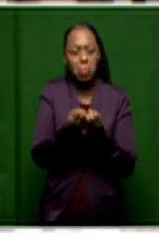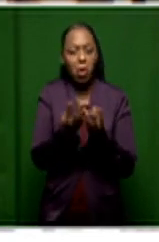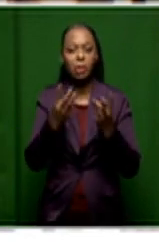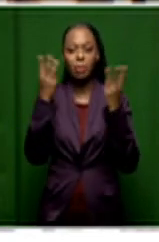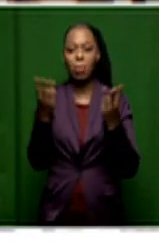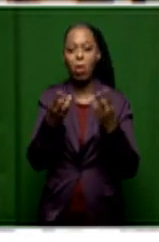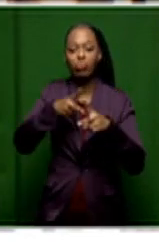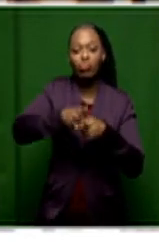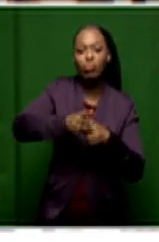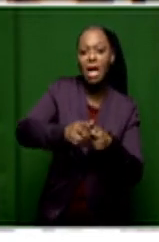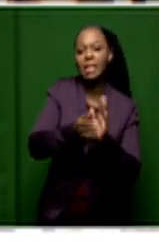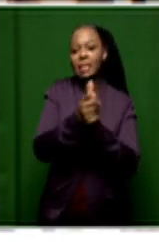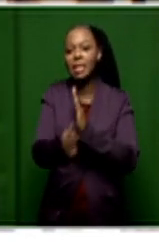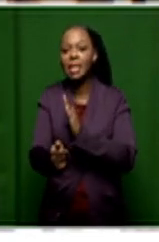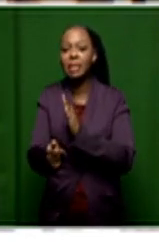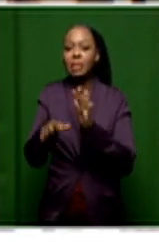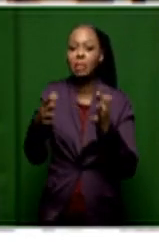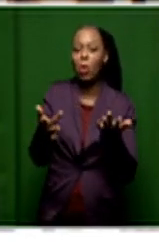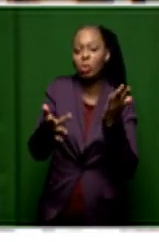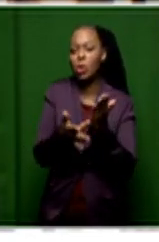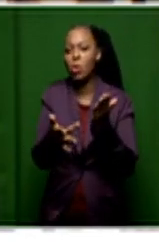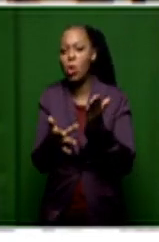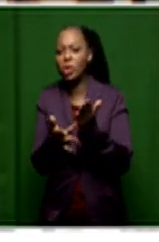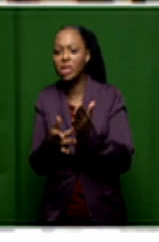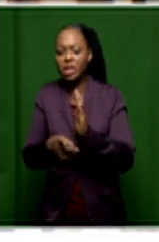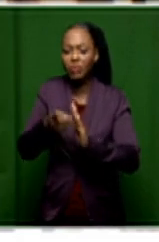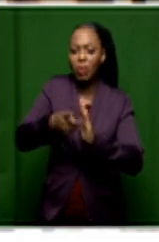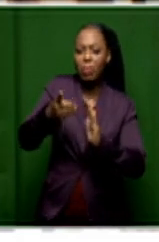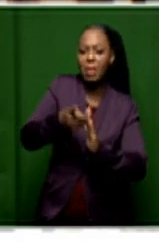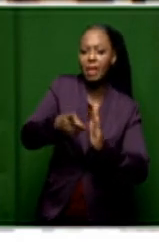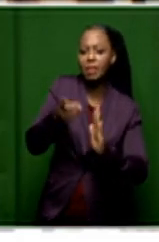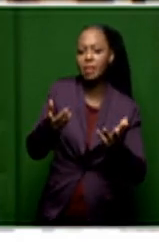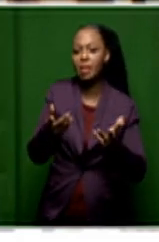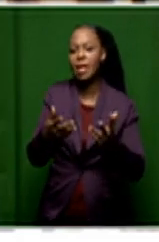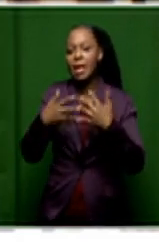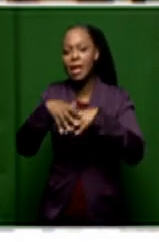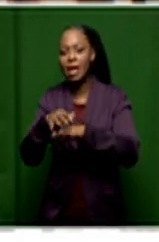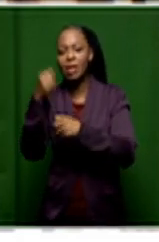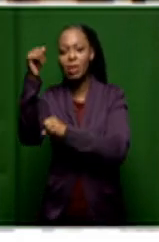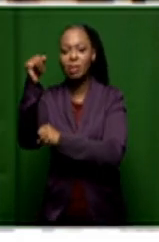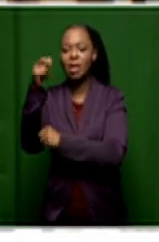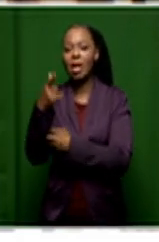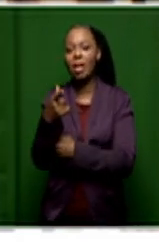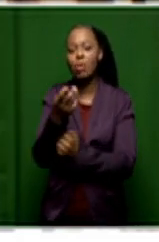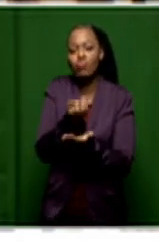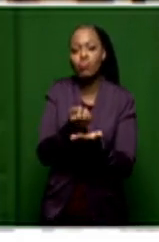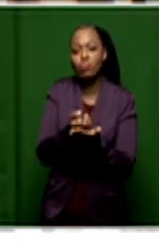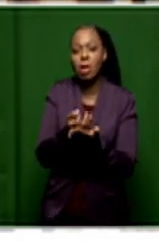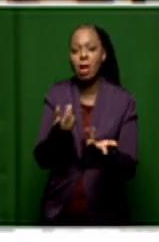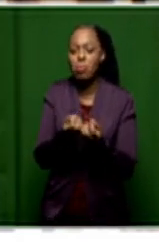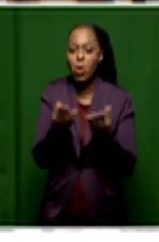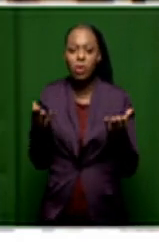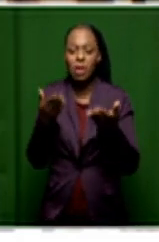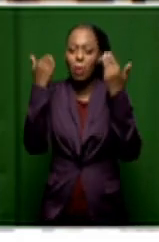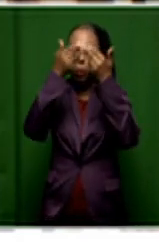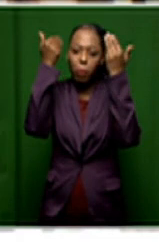equipped enough to deal with the technologically developing fourth industrial revolution economy. And so more and